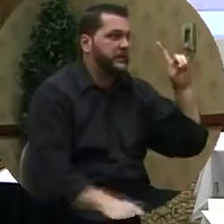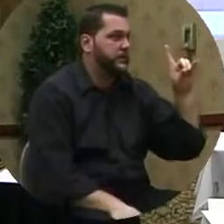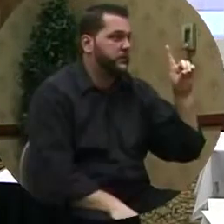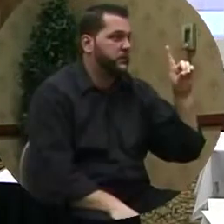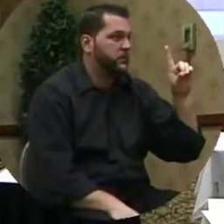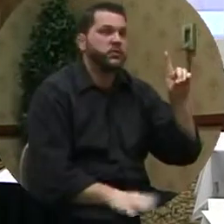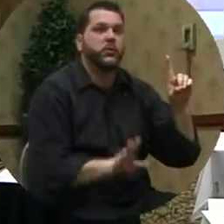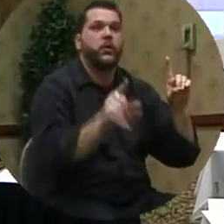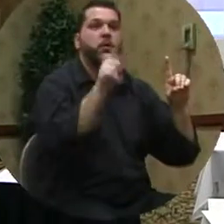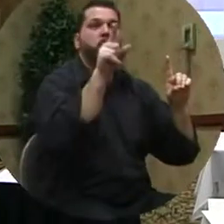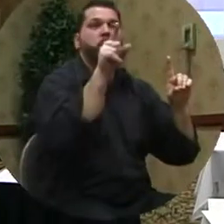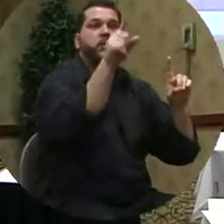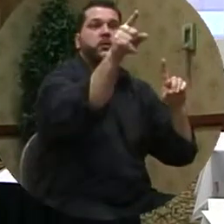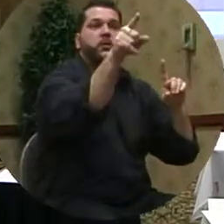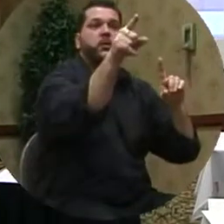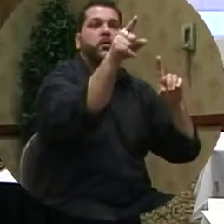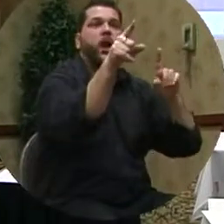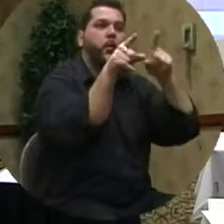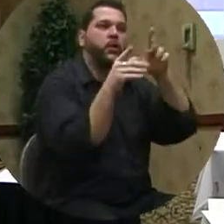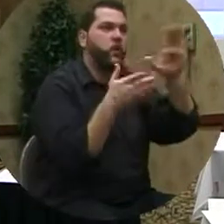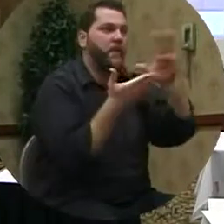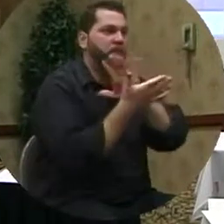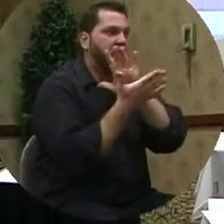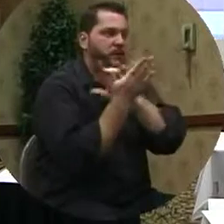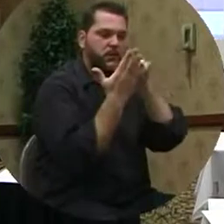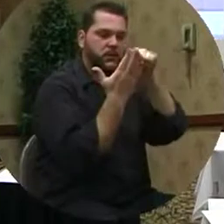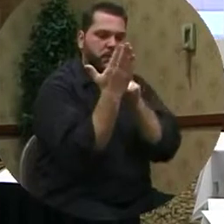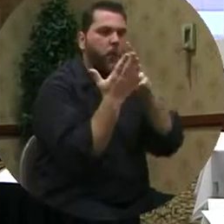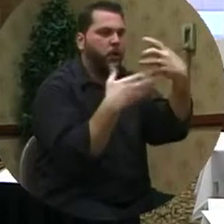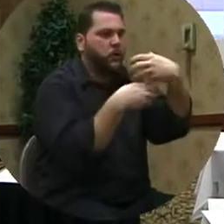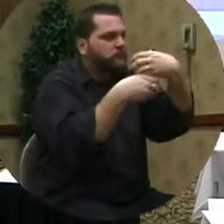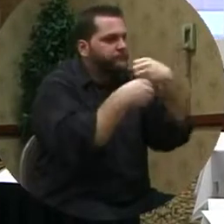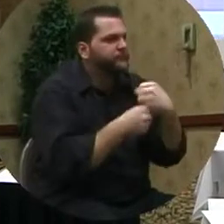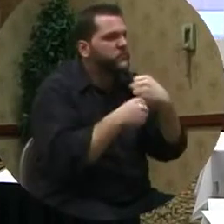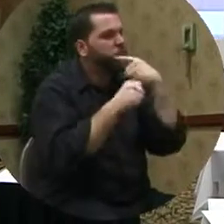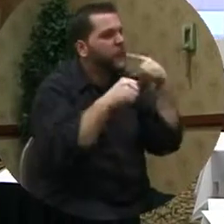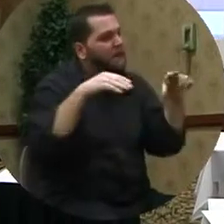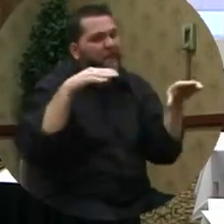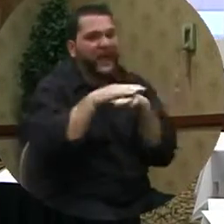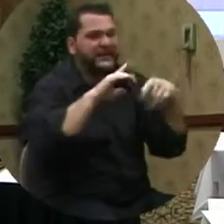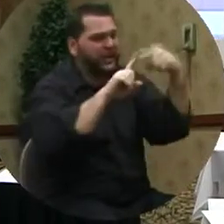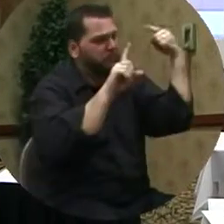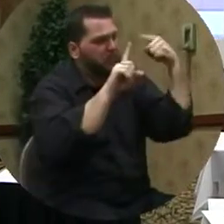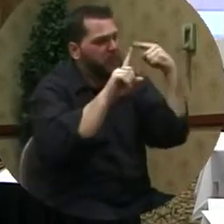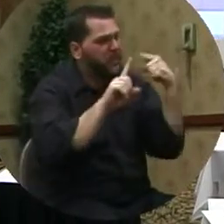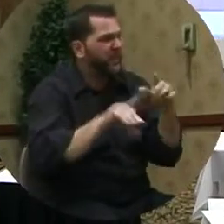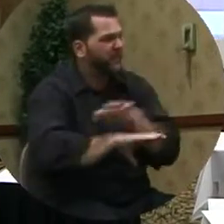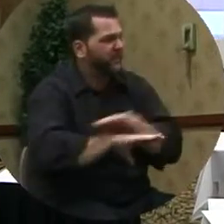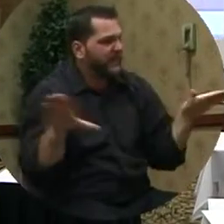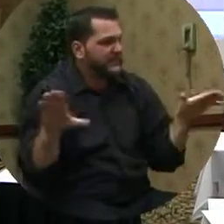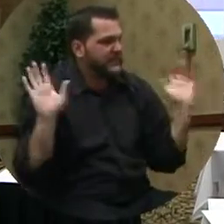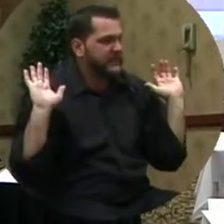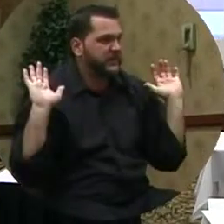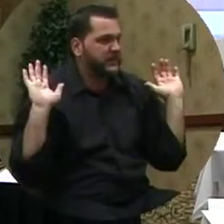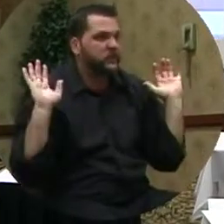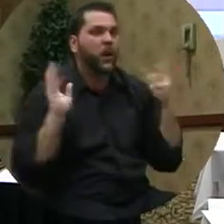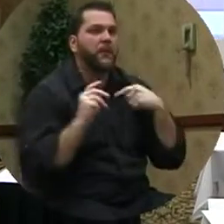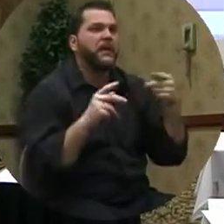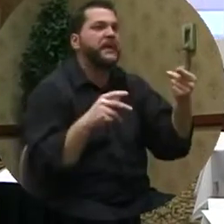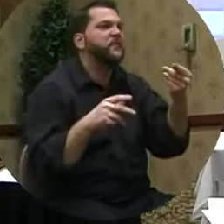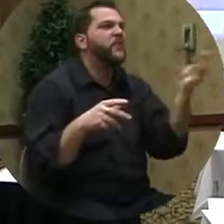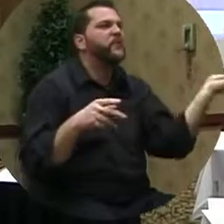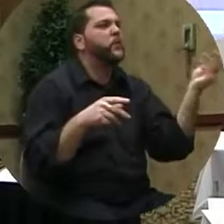your handout and crunch it down into the very basics that you need. And we're going to give you a few minutes to work on this and come back. So I'm going to